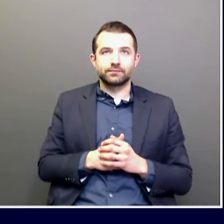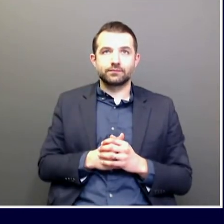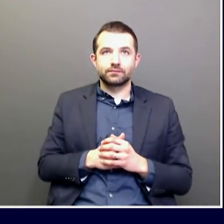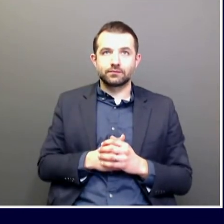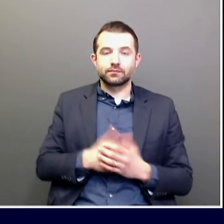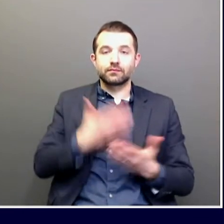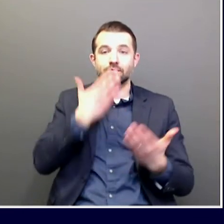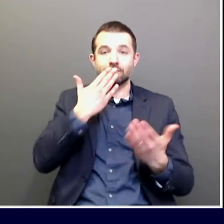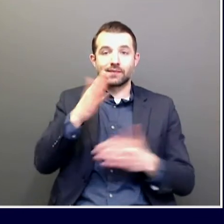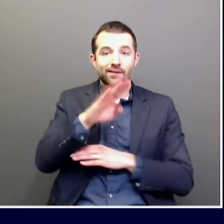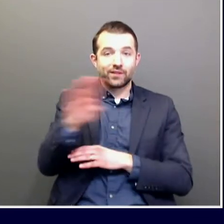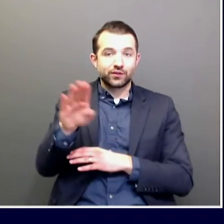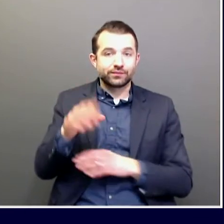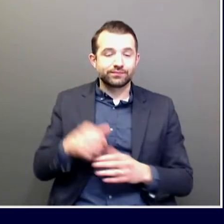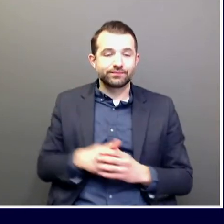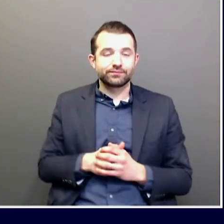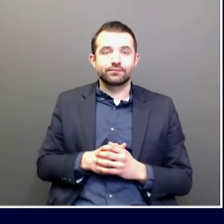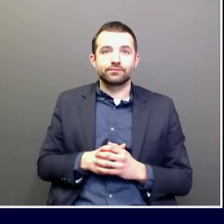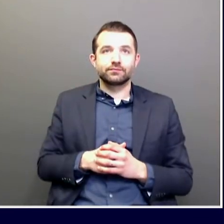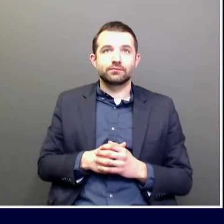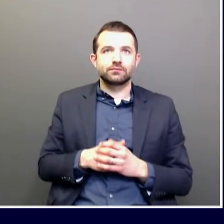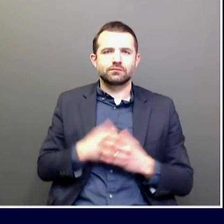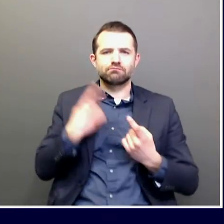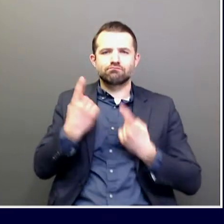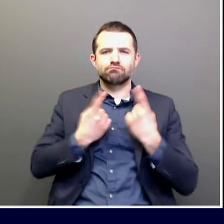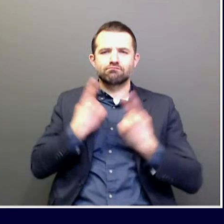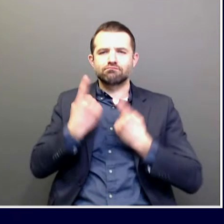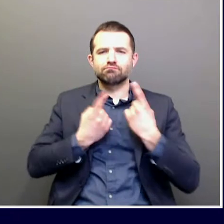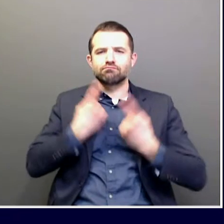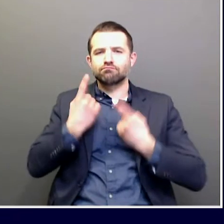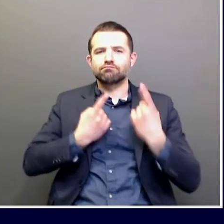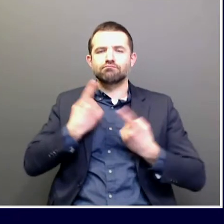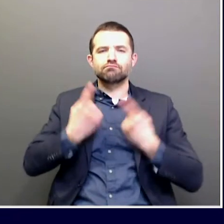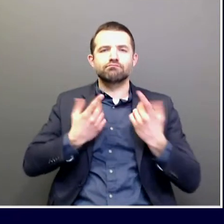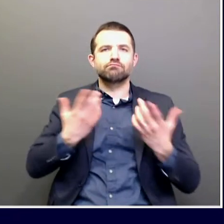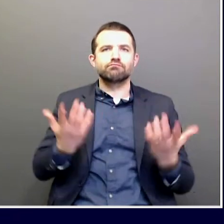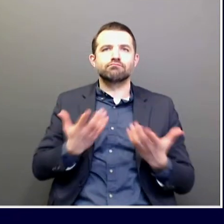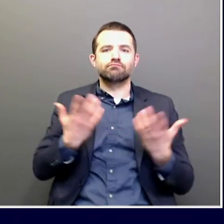overview. Because I am no scientist